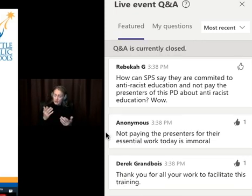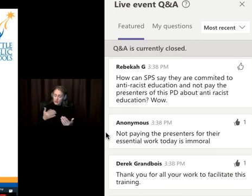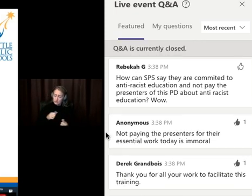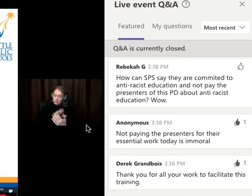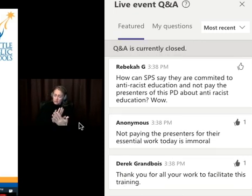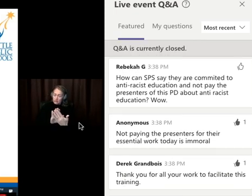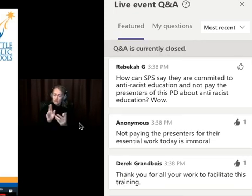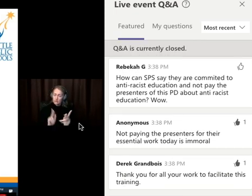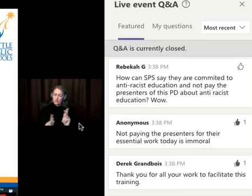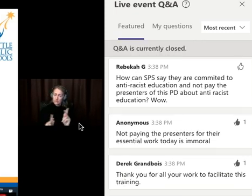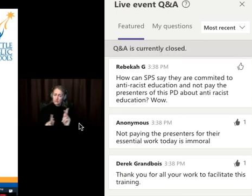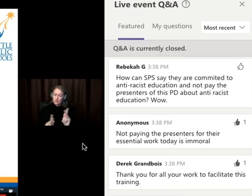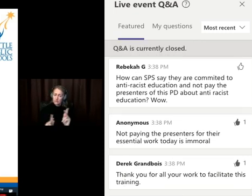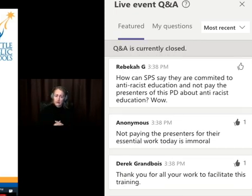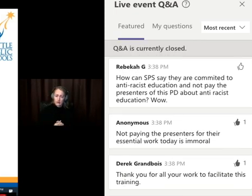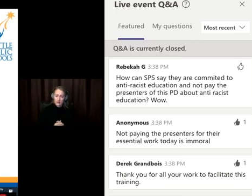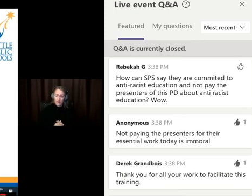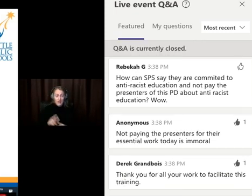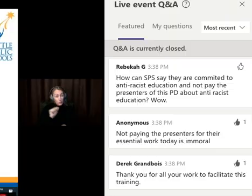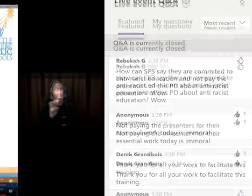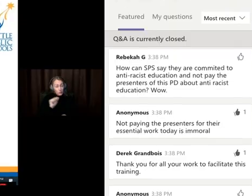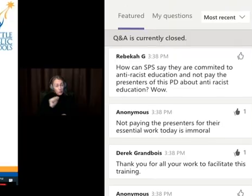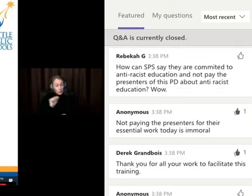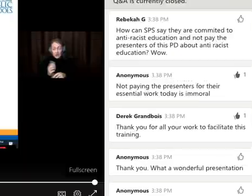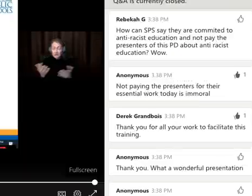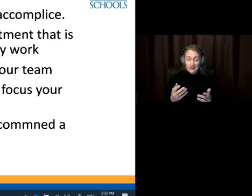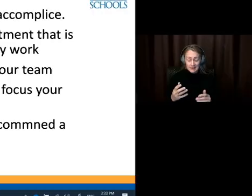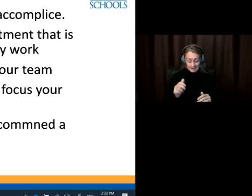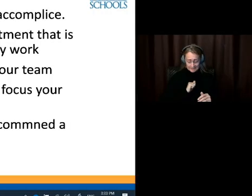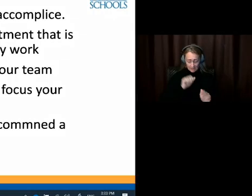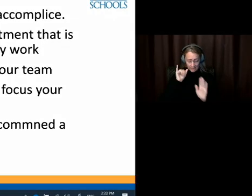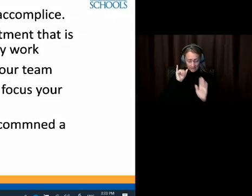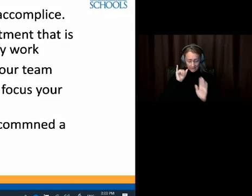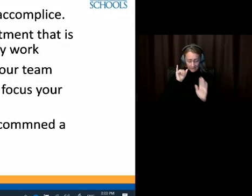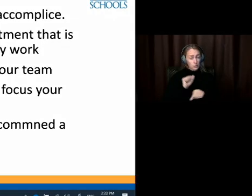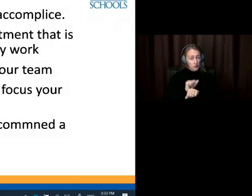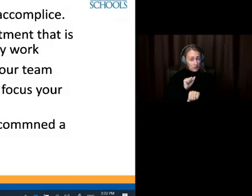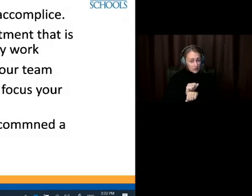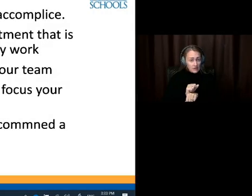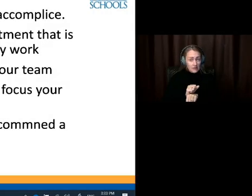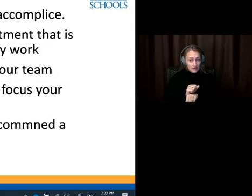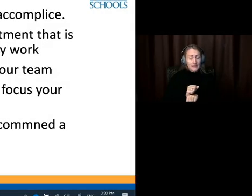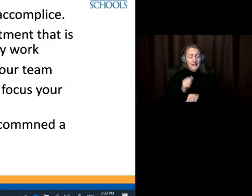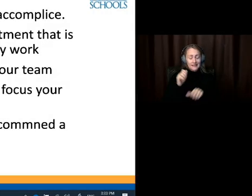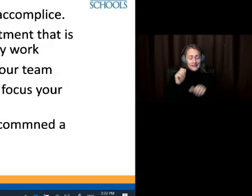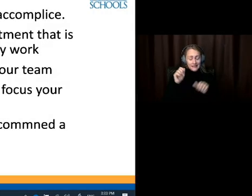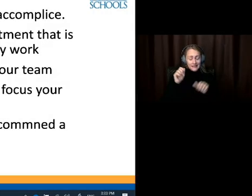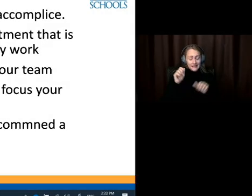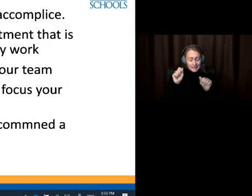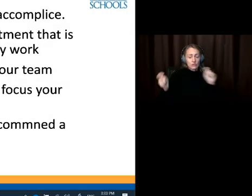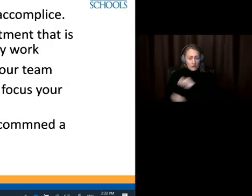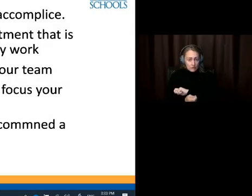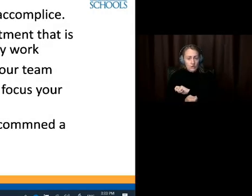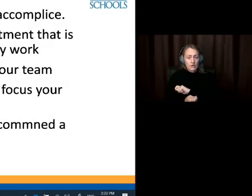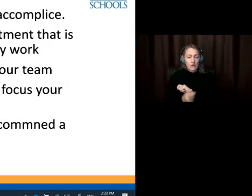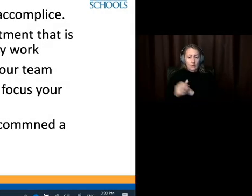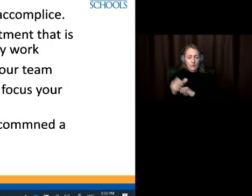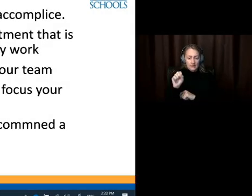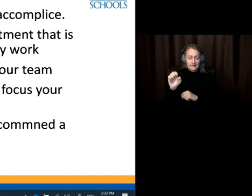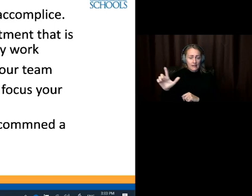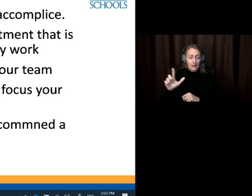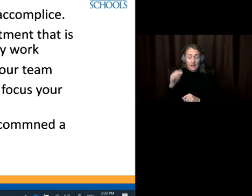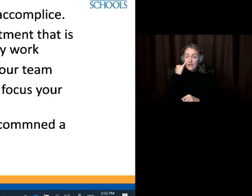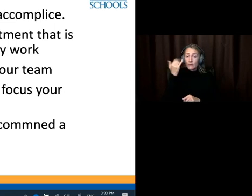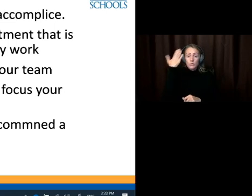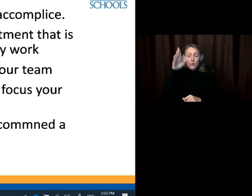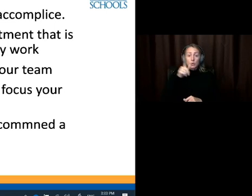work, self-identity work, is going to transform the way that SEL happens. If you don't know yourself, you can't teach SEL,